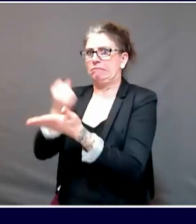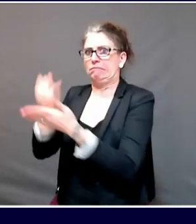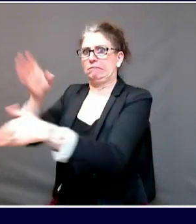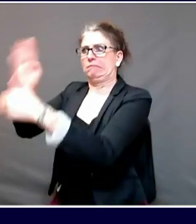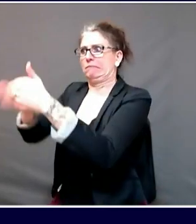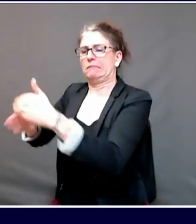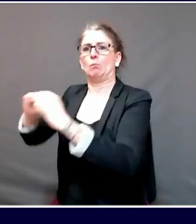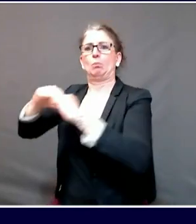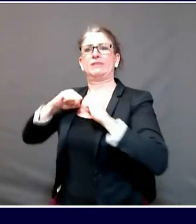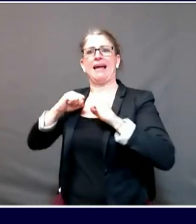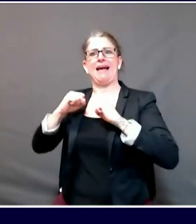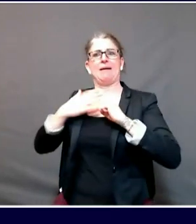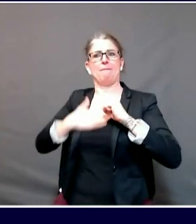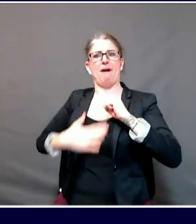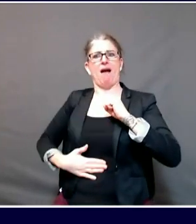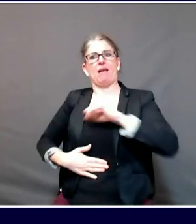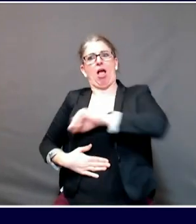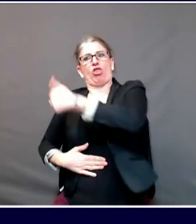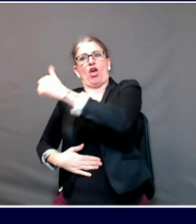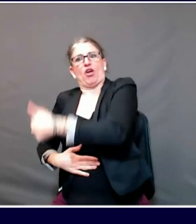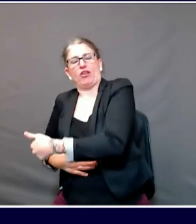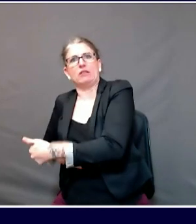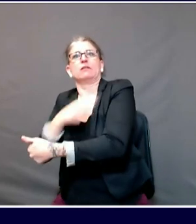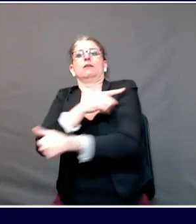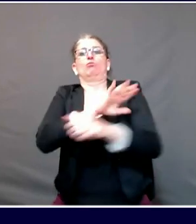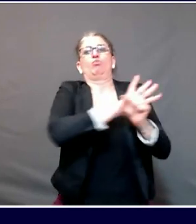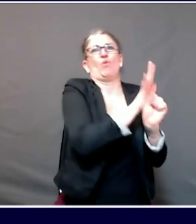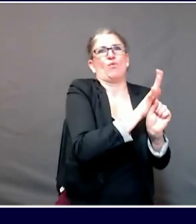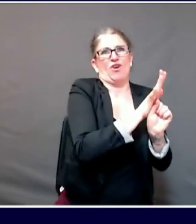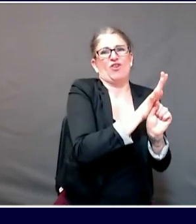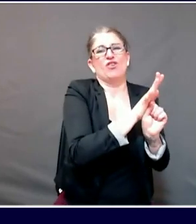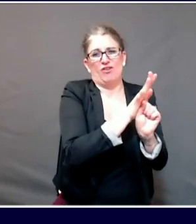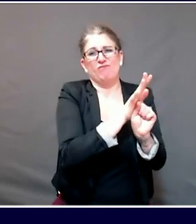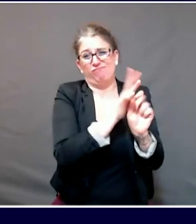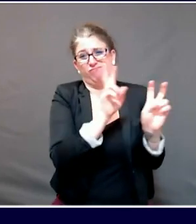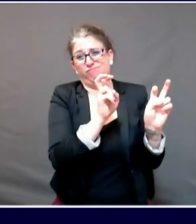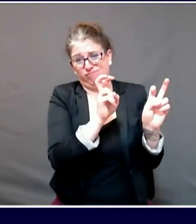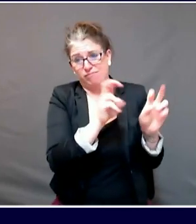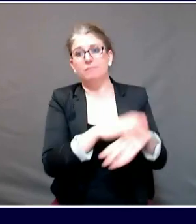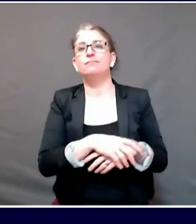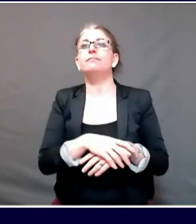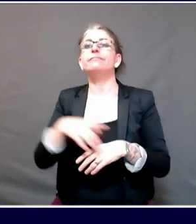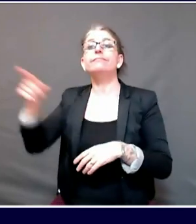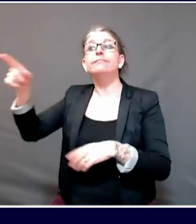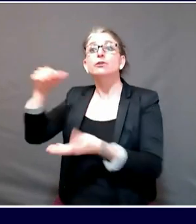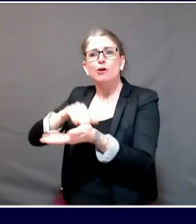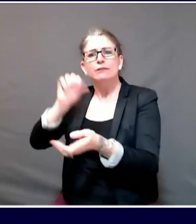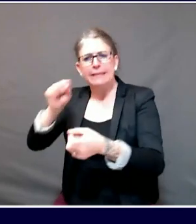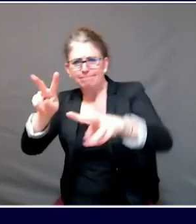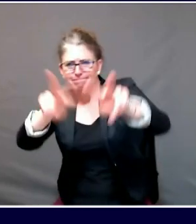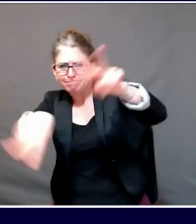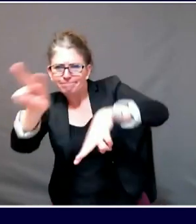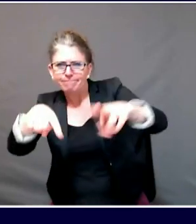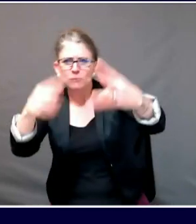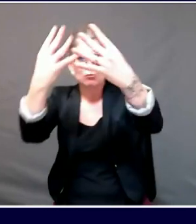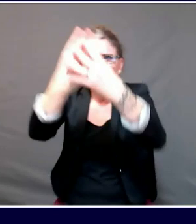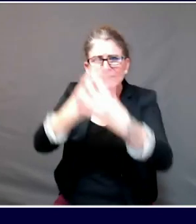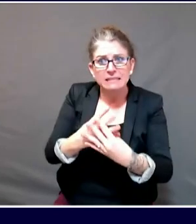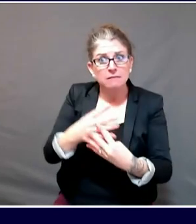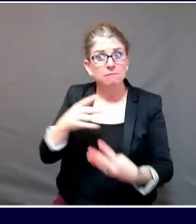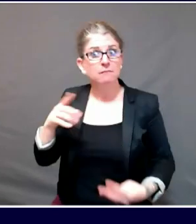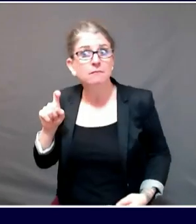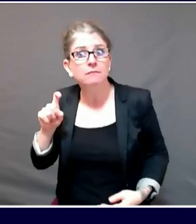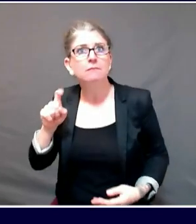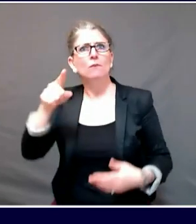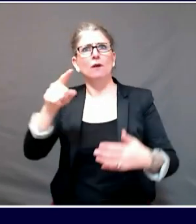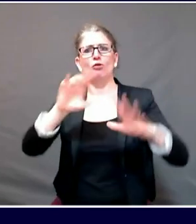healthcare measures or a visit with your primary care provider, don't put them off a day longer. Another thing